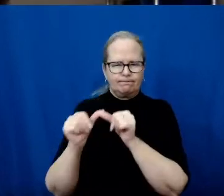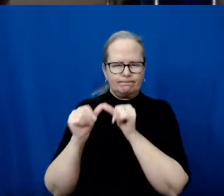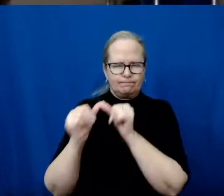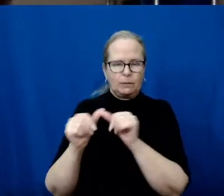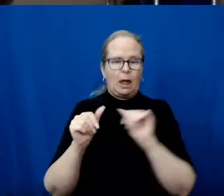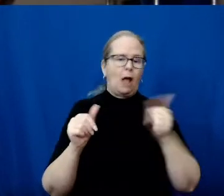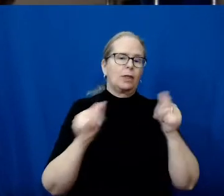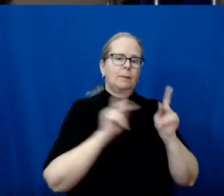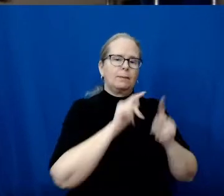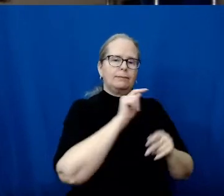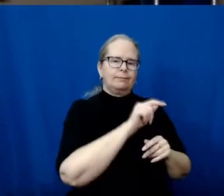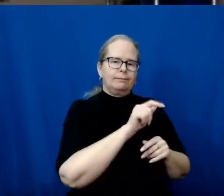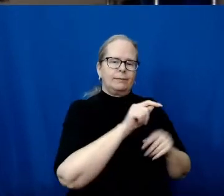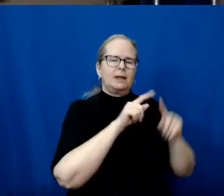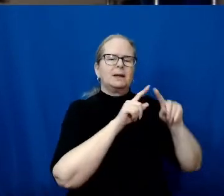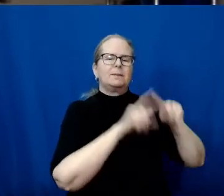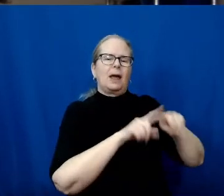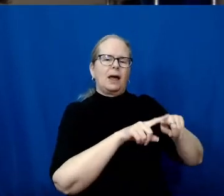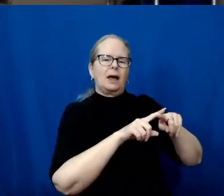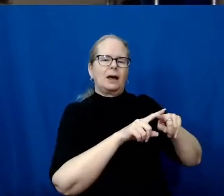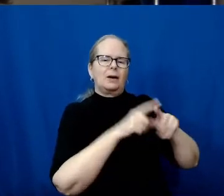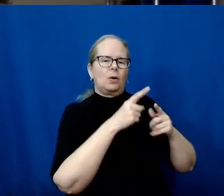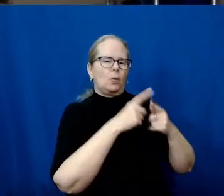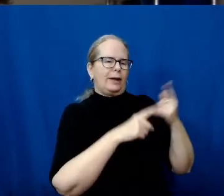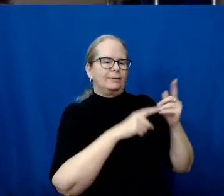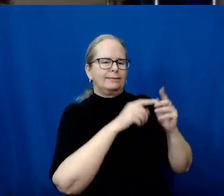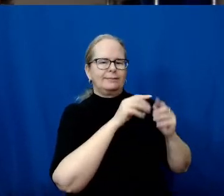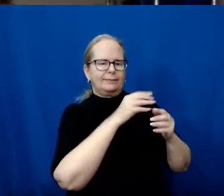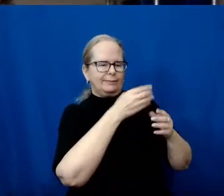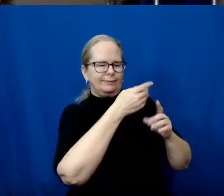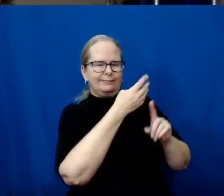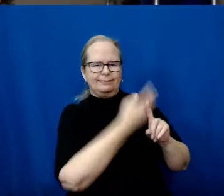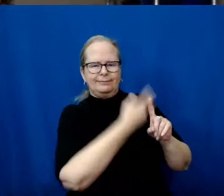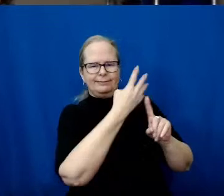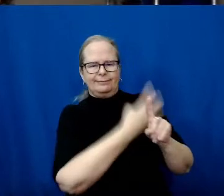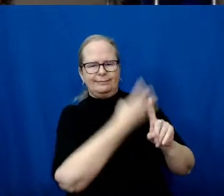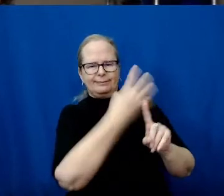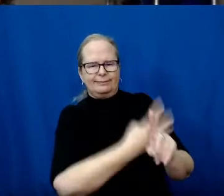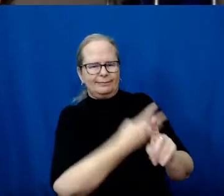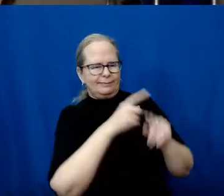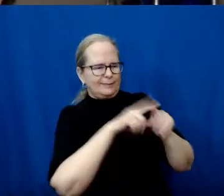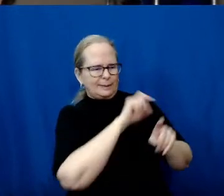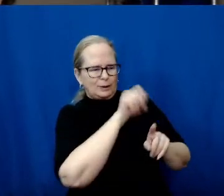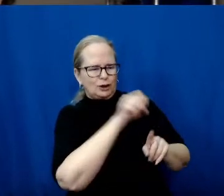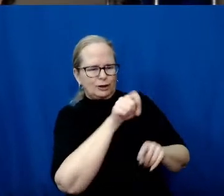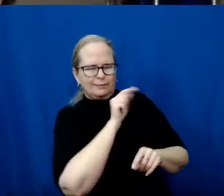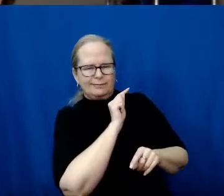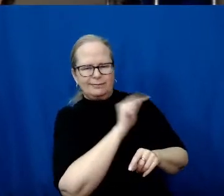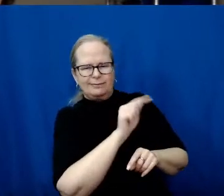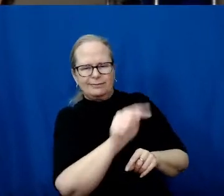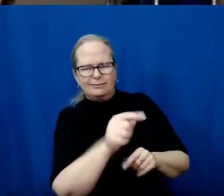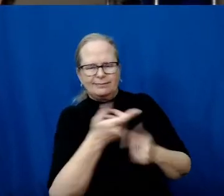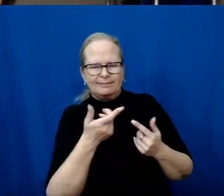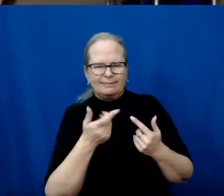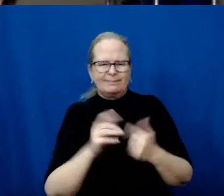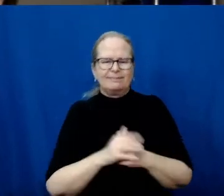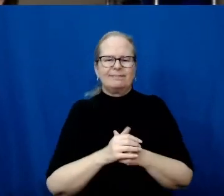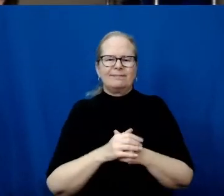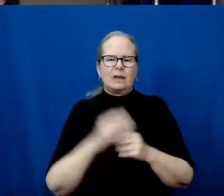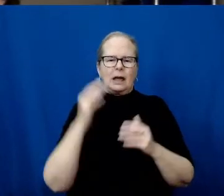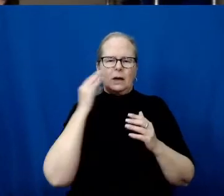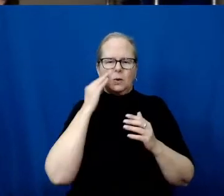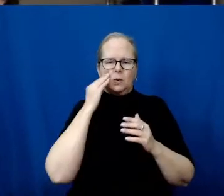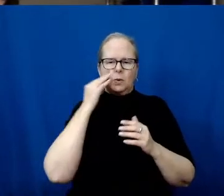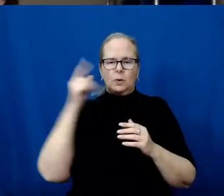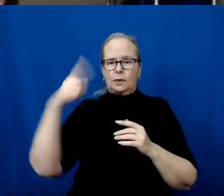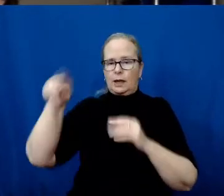hard to make it where they are. So I think that they will appreciate our retraction Amanda, how about you? What did you take